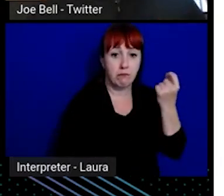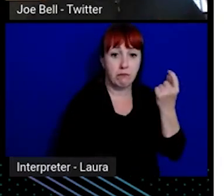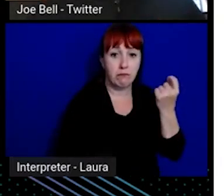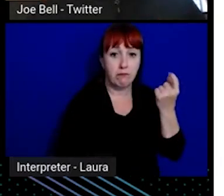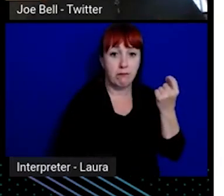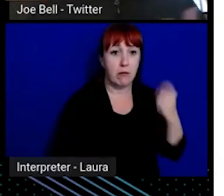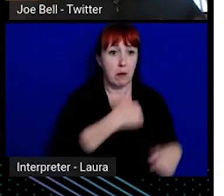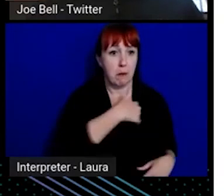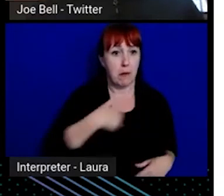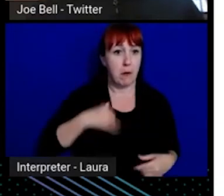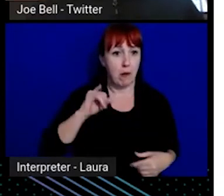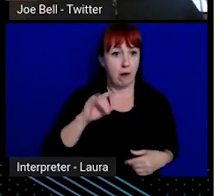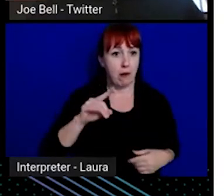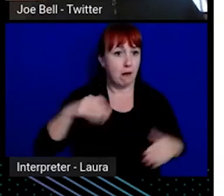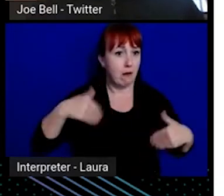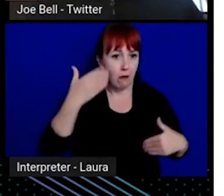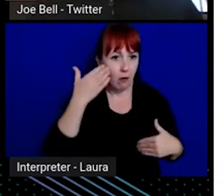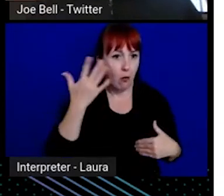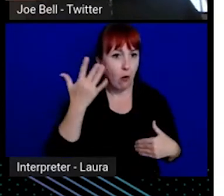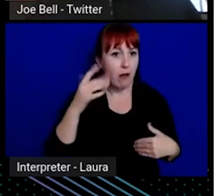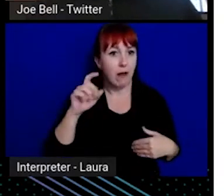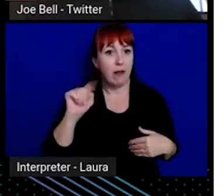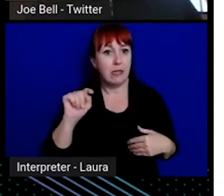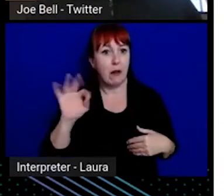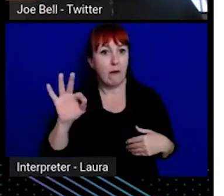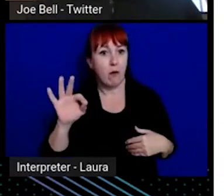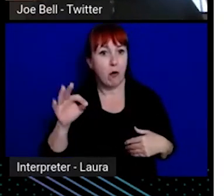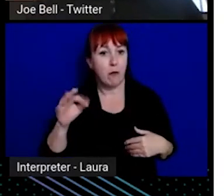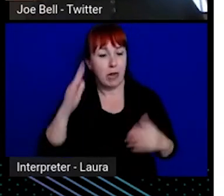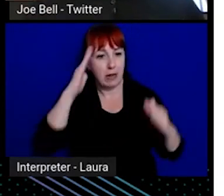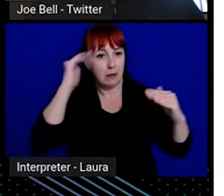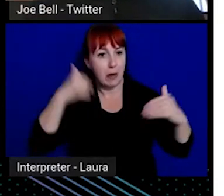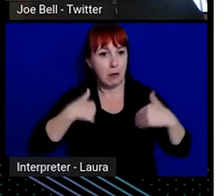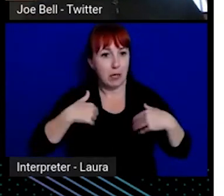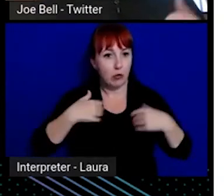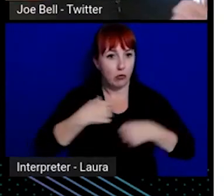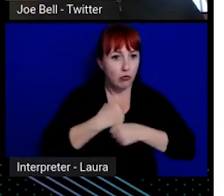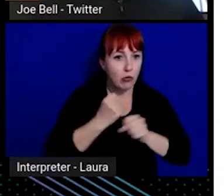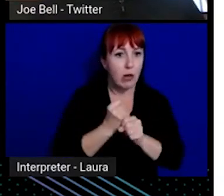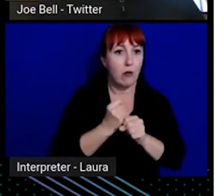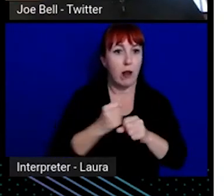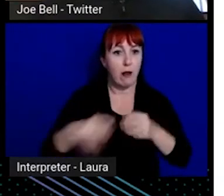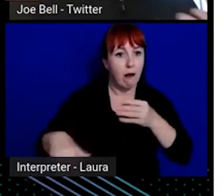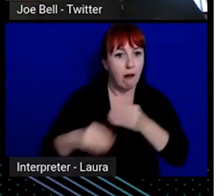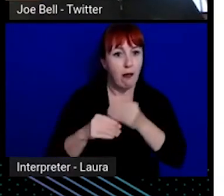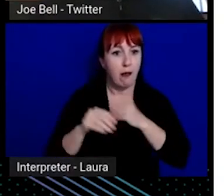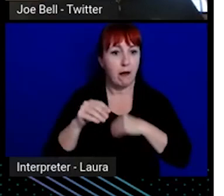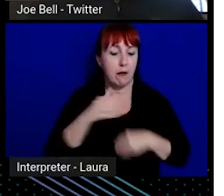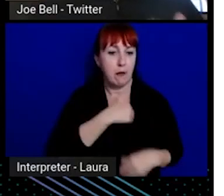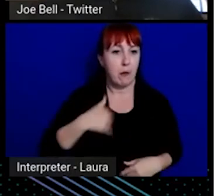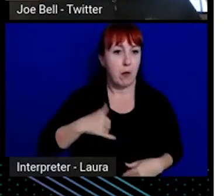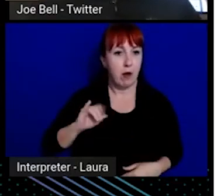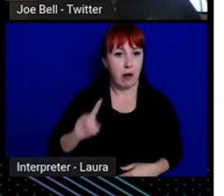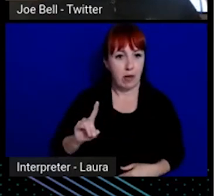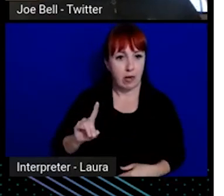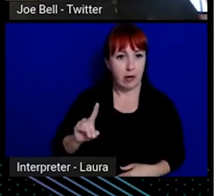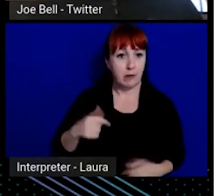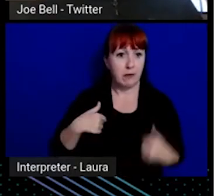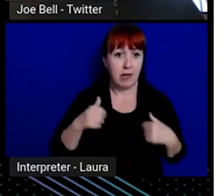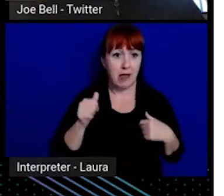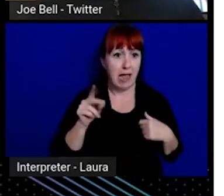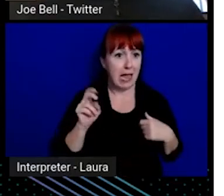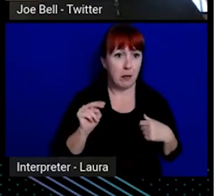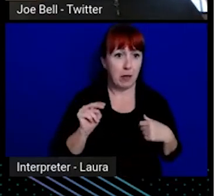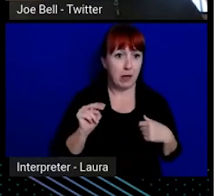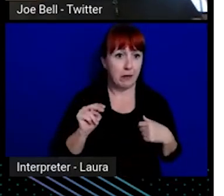in Terraform, it's expecting to add them and generate that member ID. And so not being an admin, I can't fetch this from a